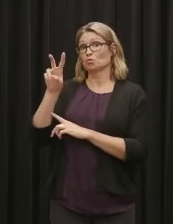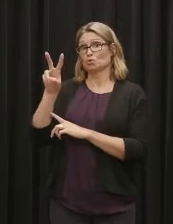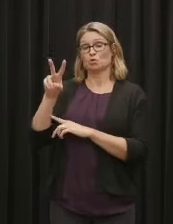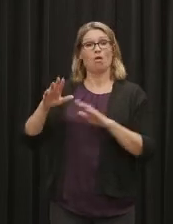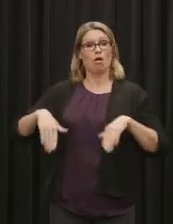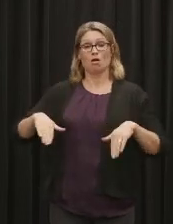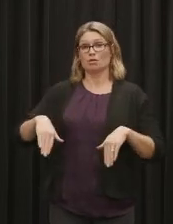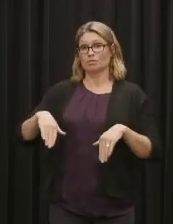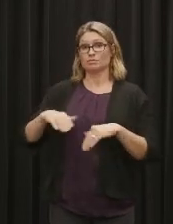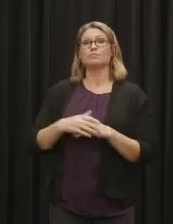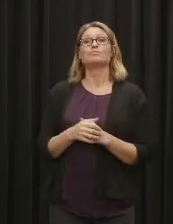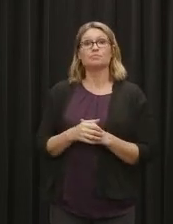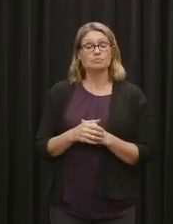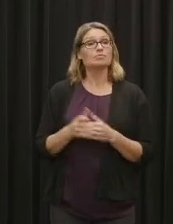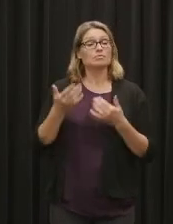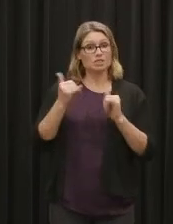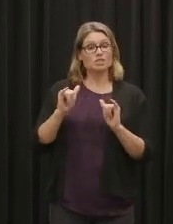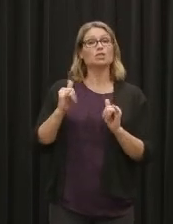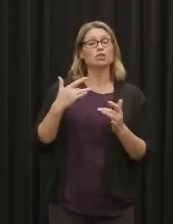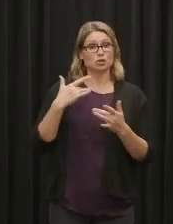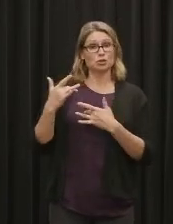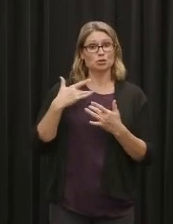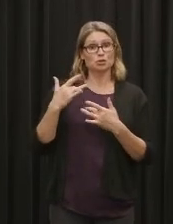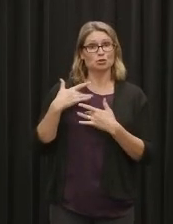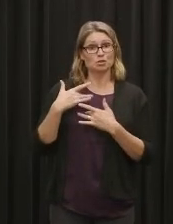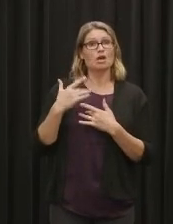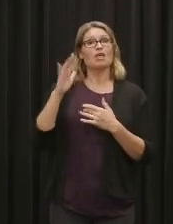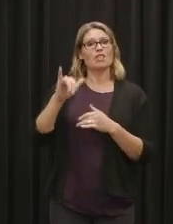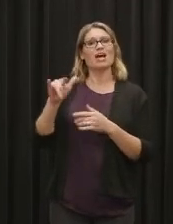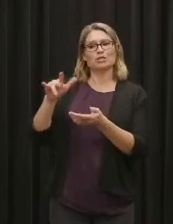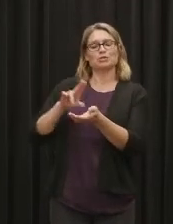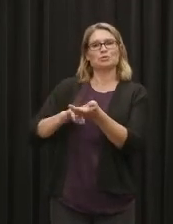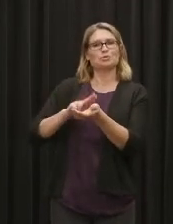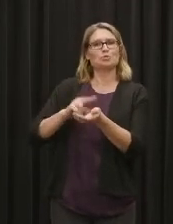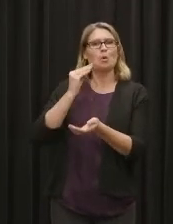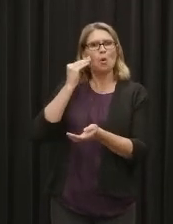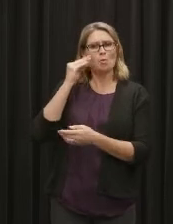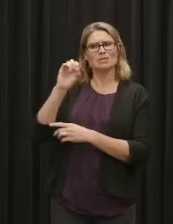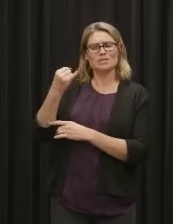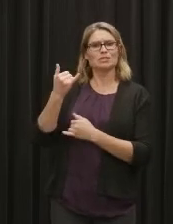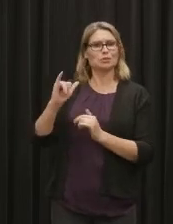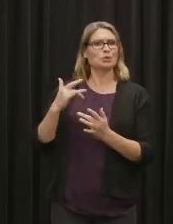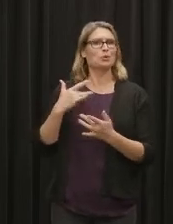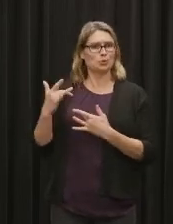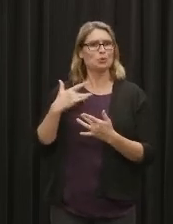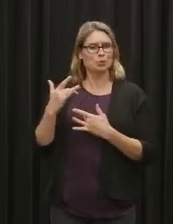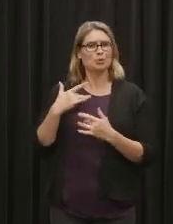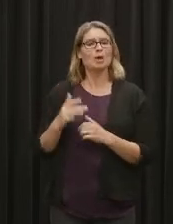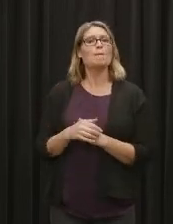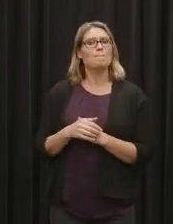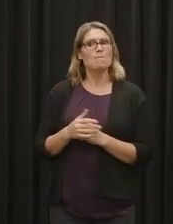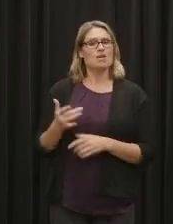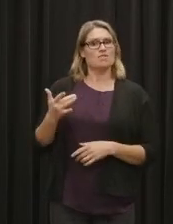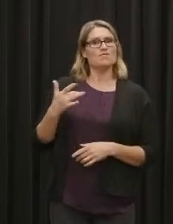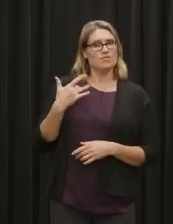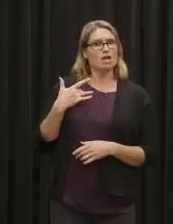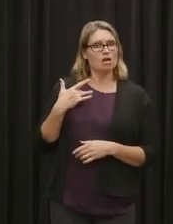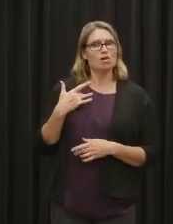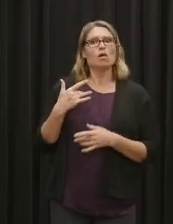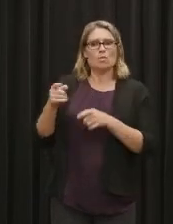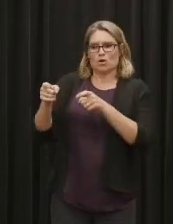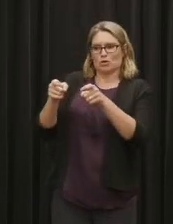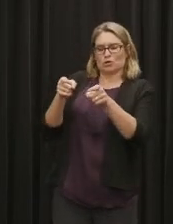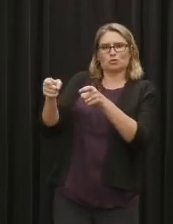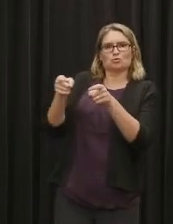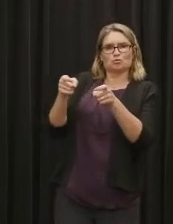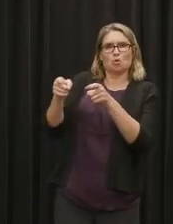of. We remain concerned about the ongoing outbreak at Parkland St. John, but we are confident that it has been brought under